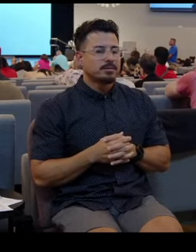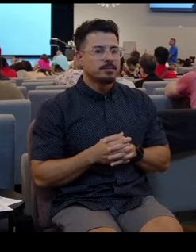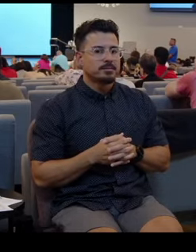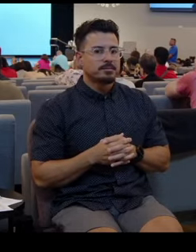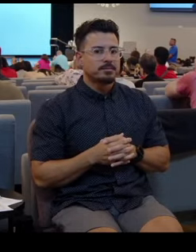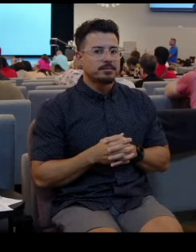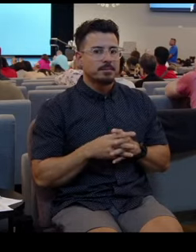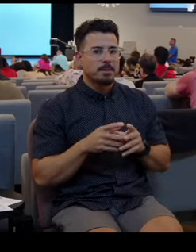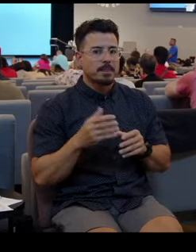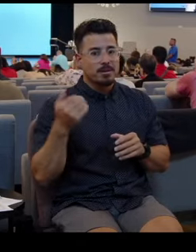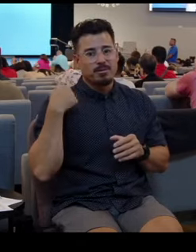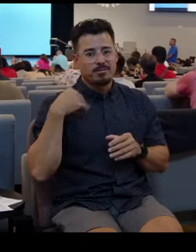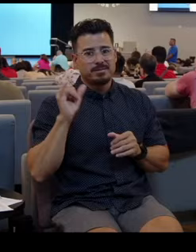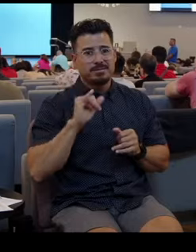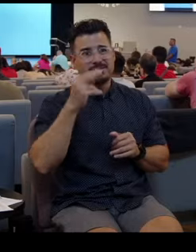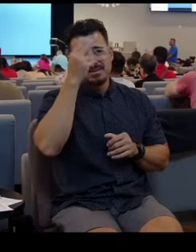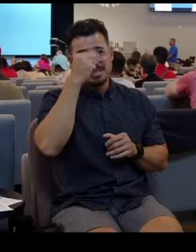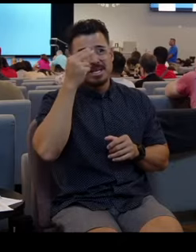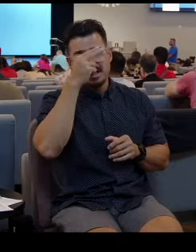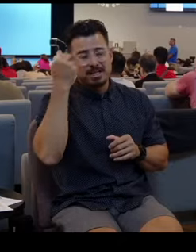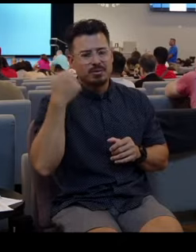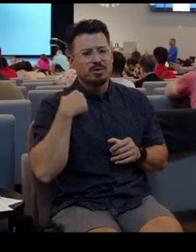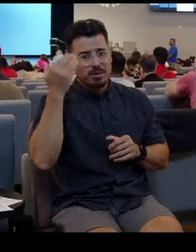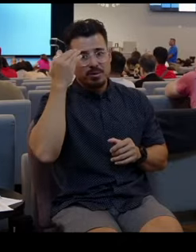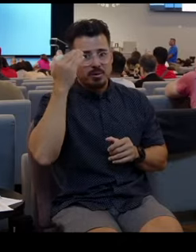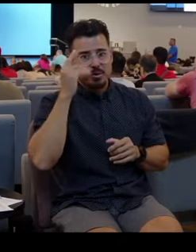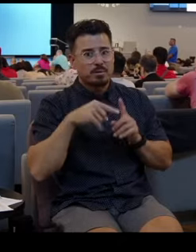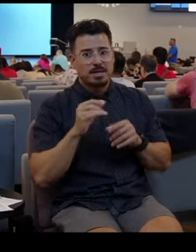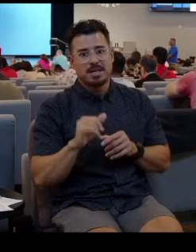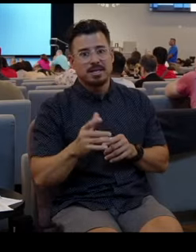We used to be Catholics. We know about this stuff.